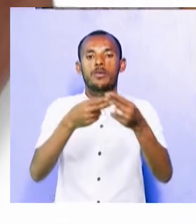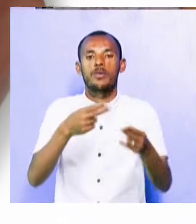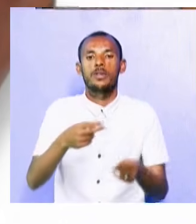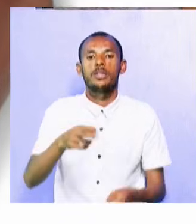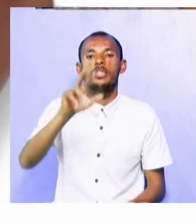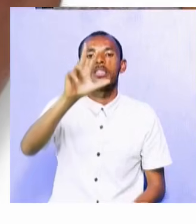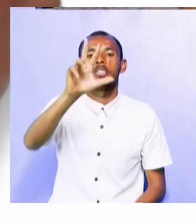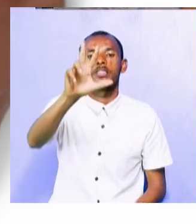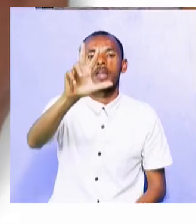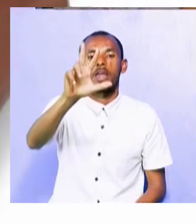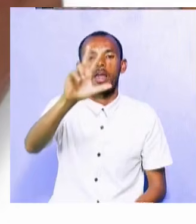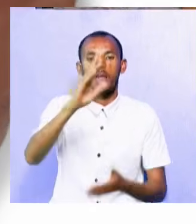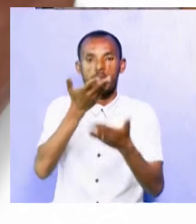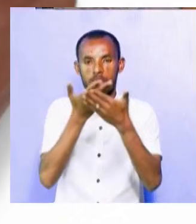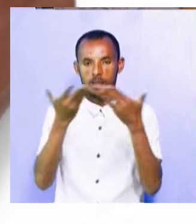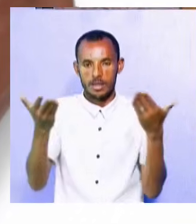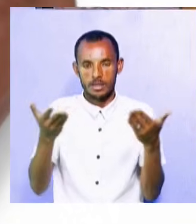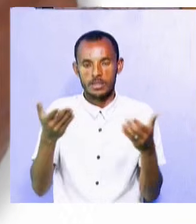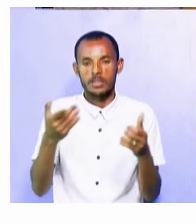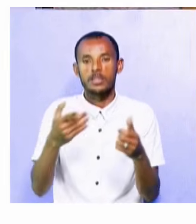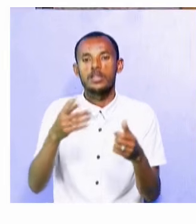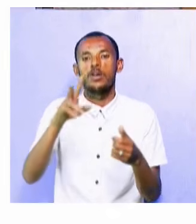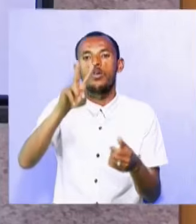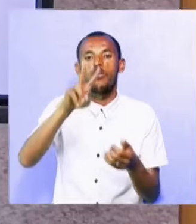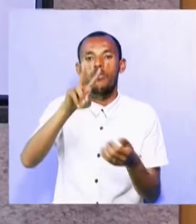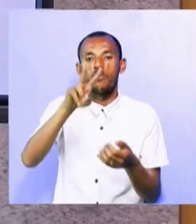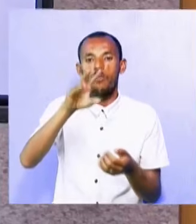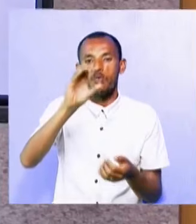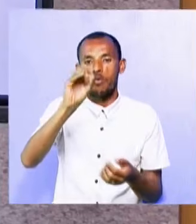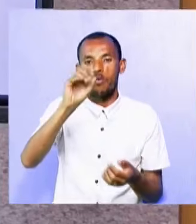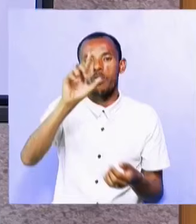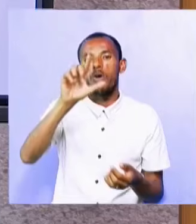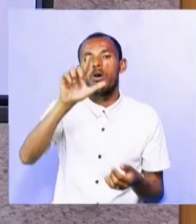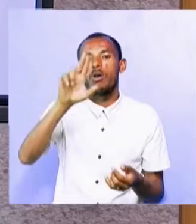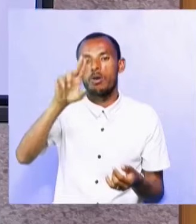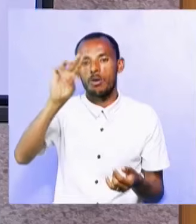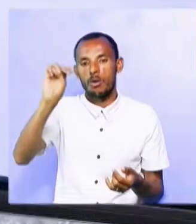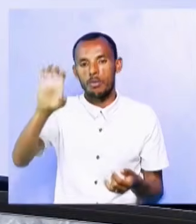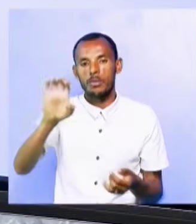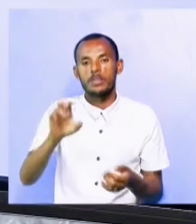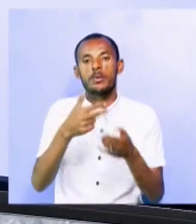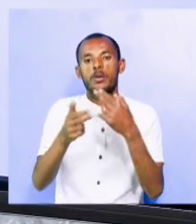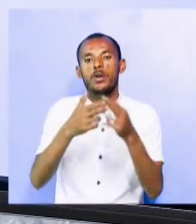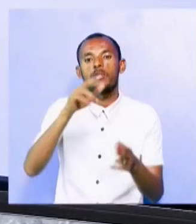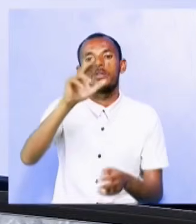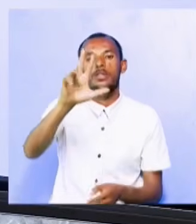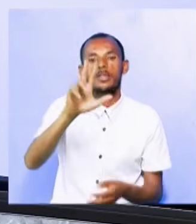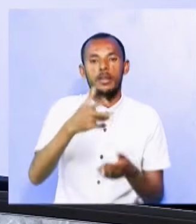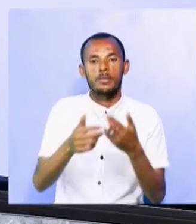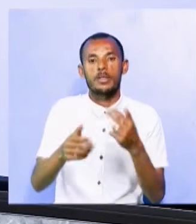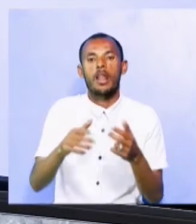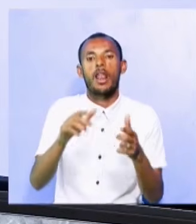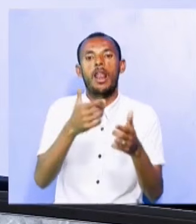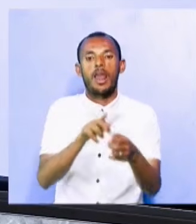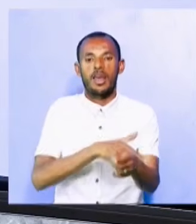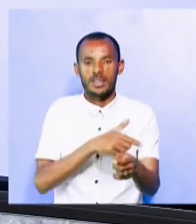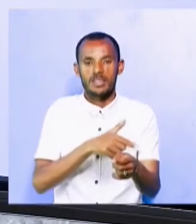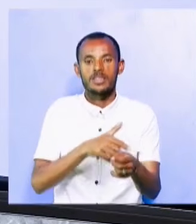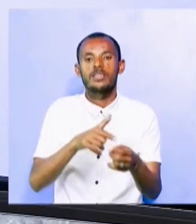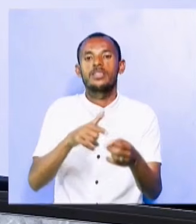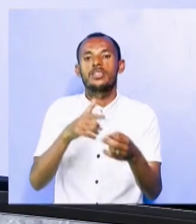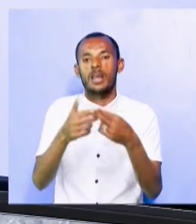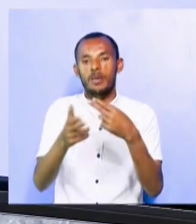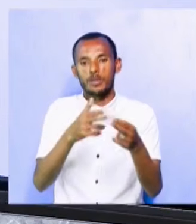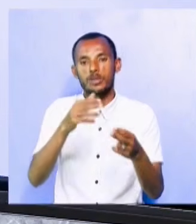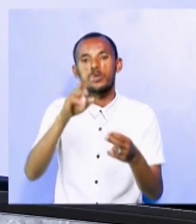things. Okay, the volume of a certain box is the product of the length, width times height. But all